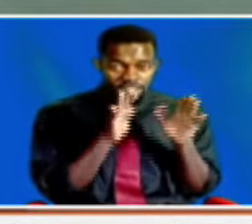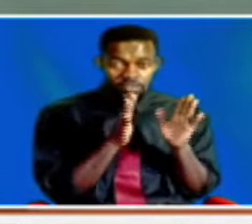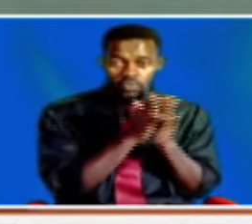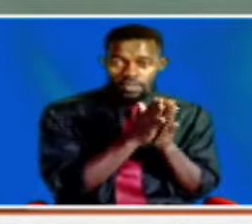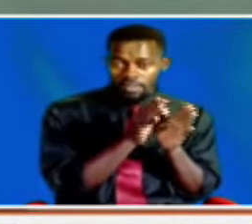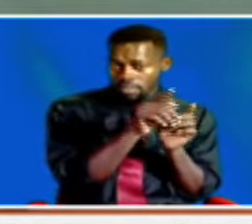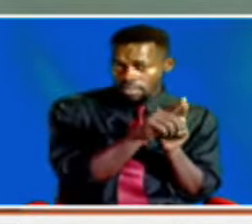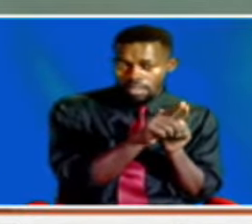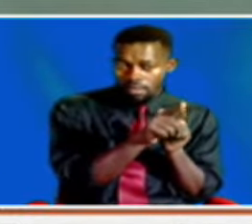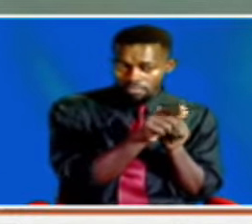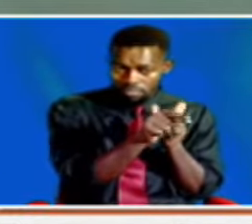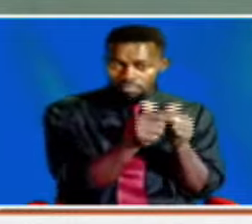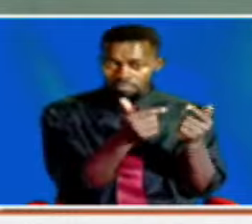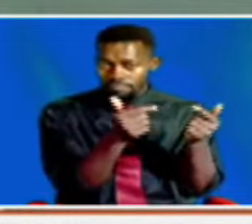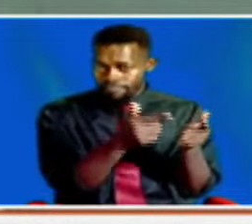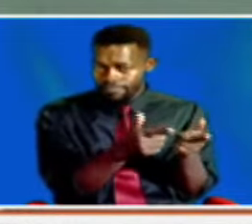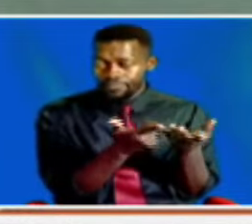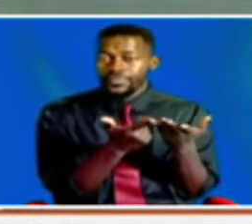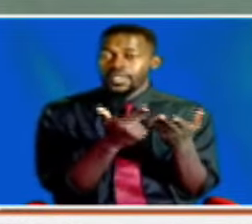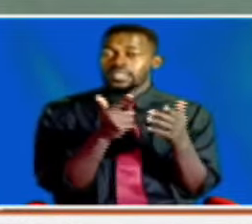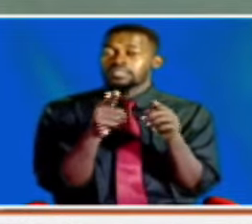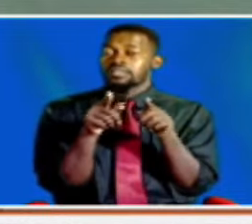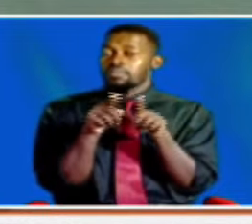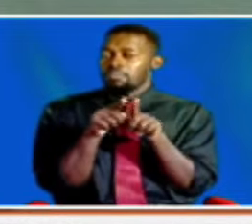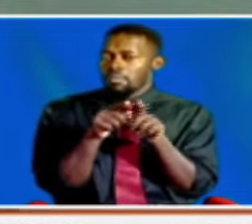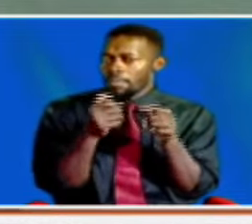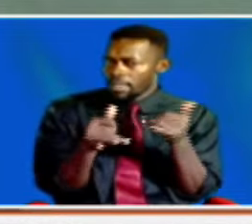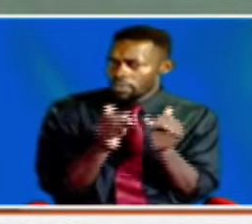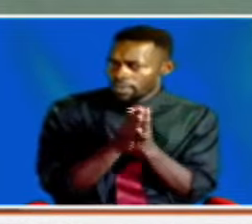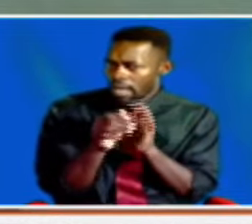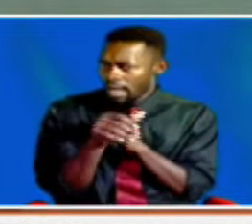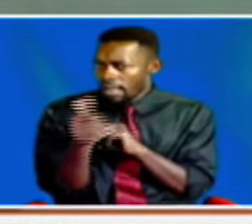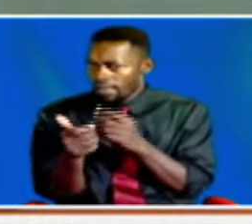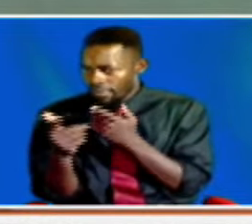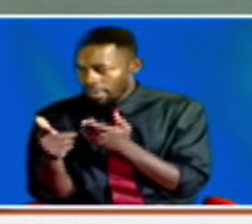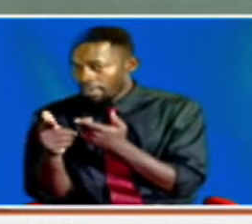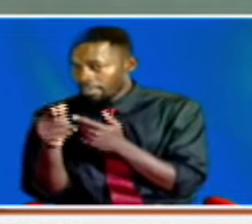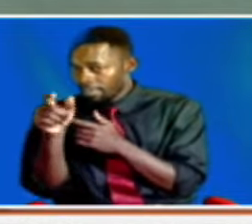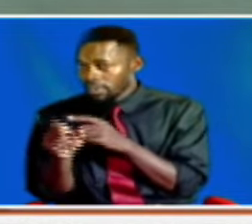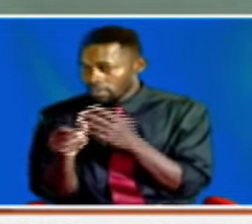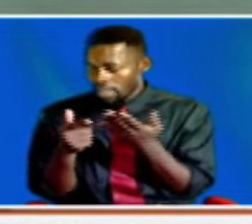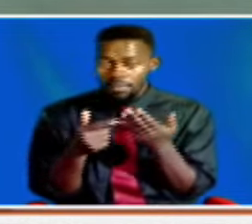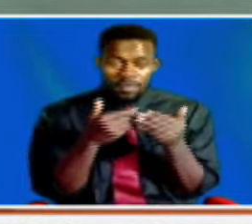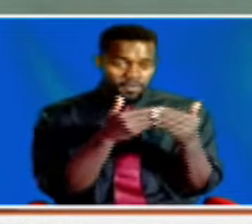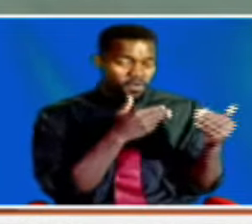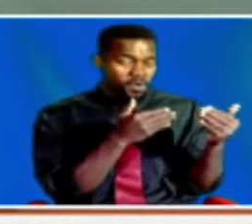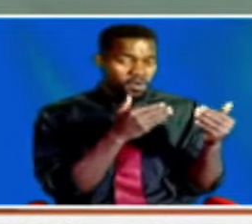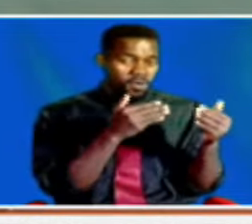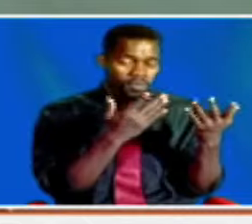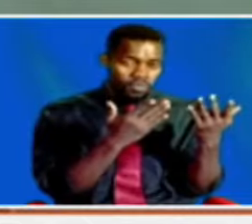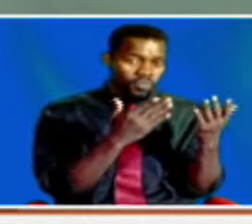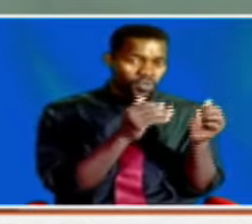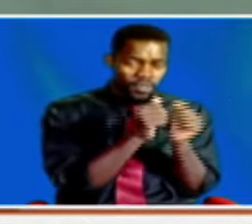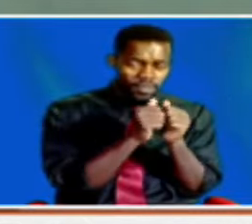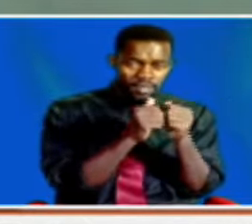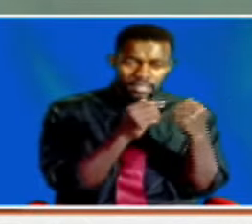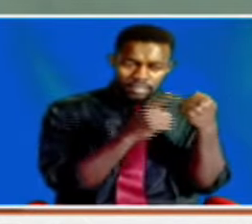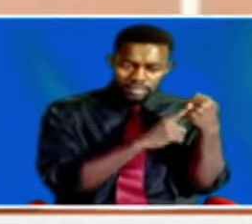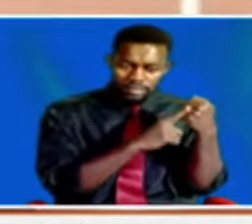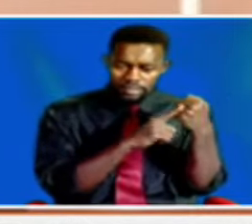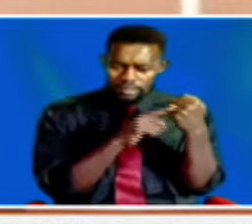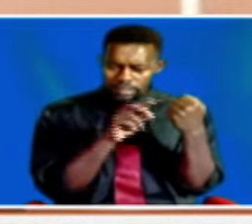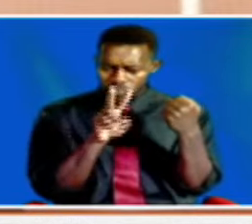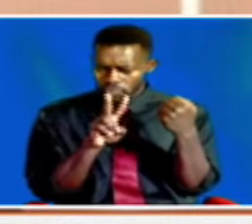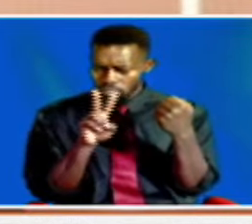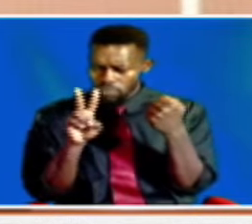played against two local girls, Kenyan girls, and it was also really solid. We won with 6-3, 6-1. So it was really good